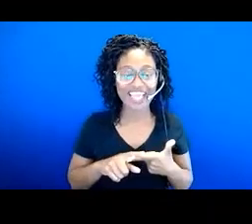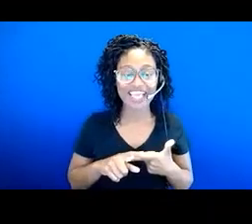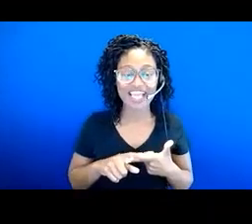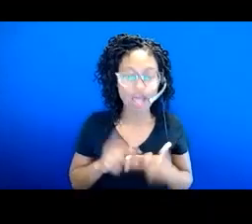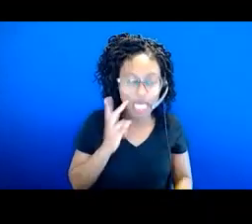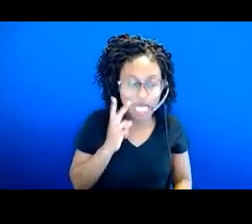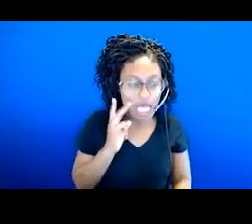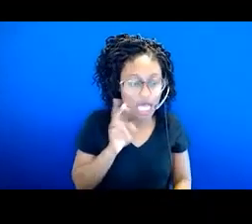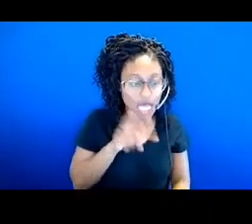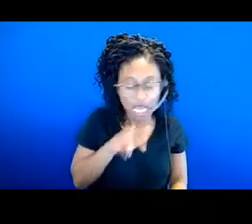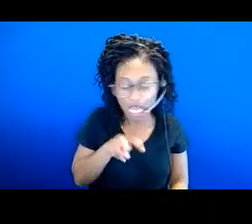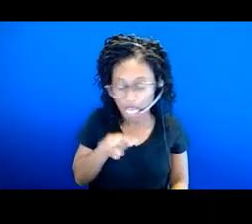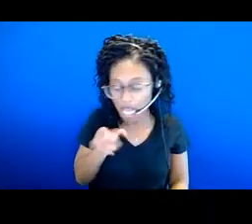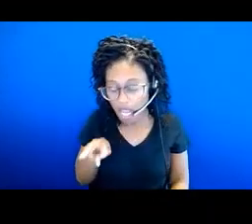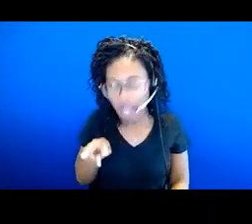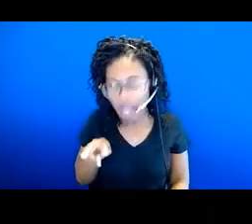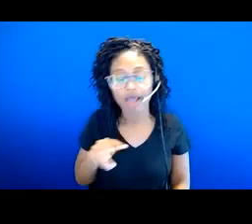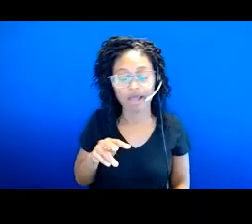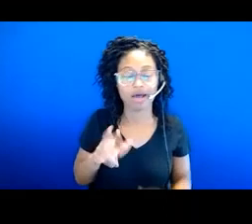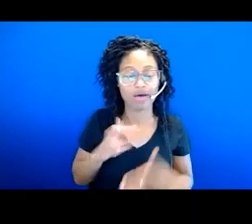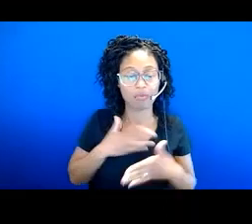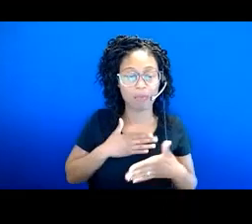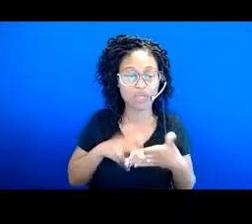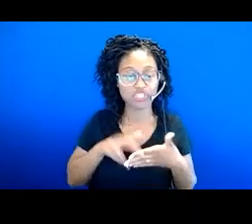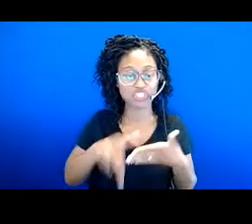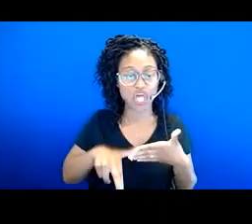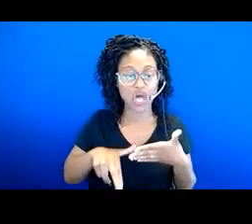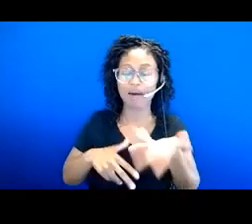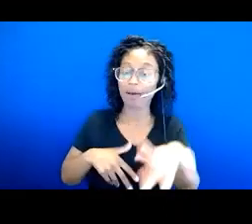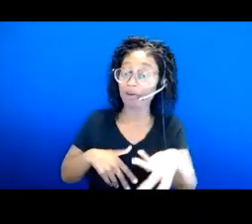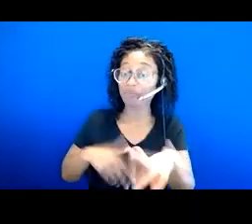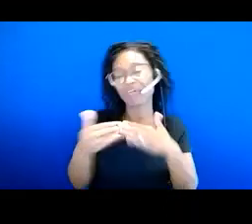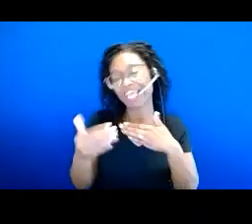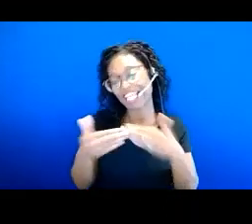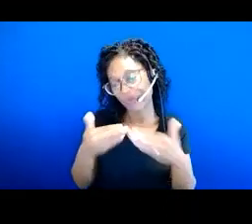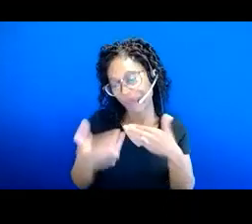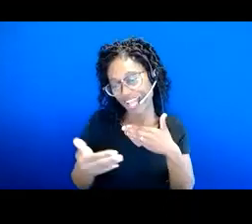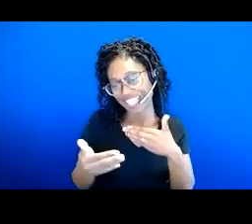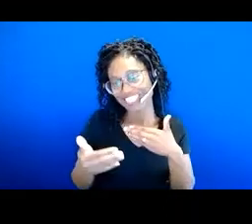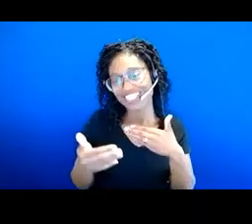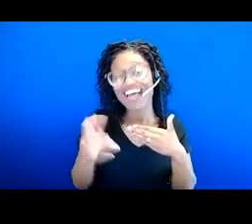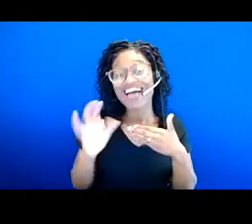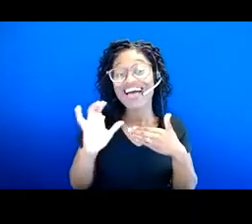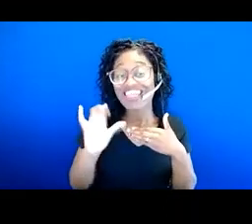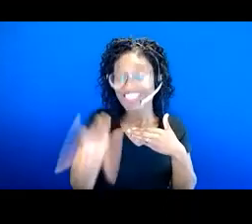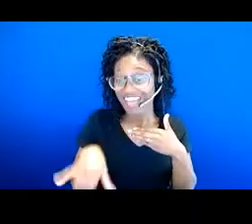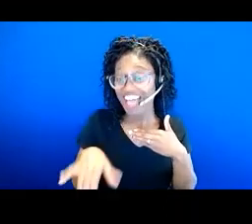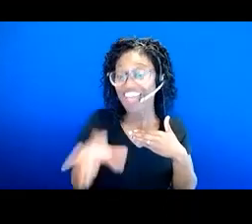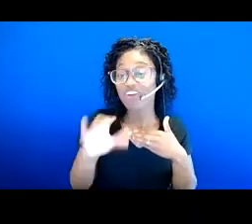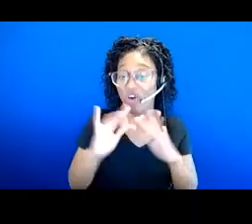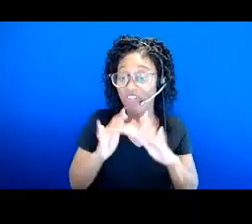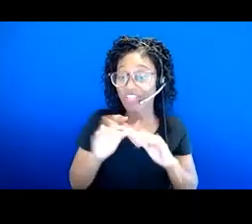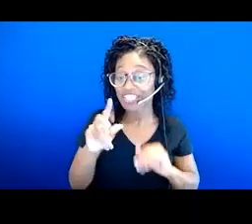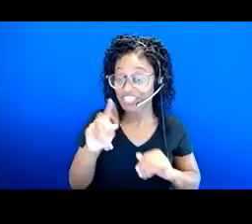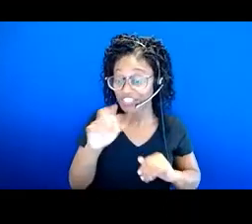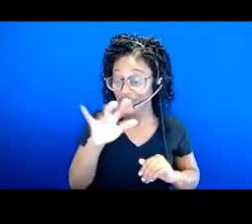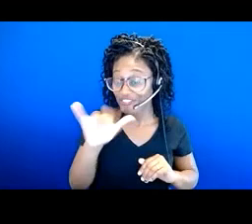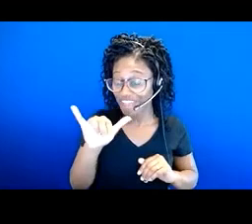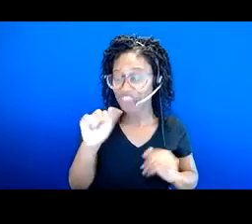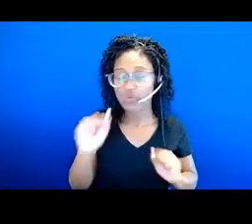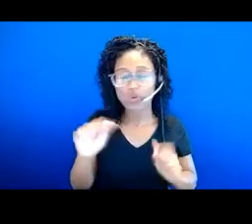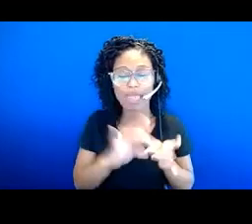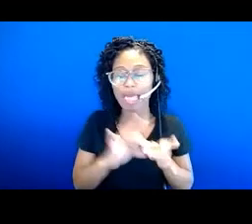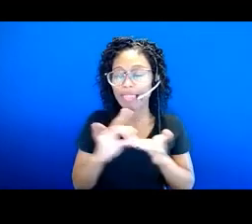the results of your teaching style. Anyway, you can link to online surveys, online